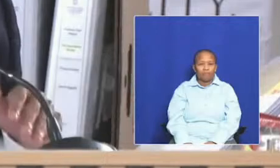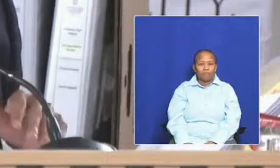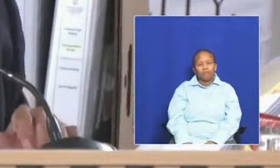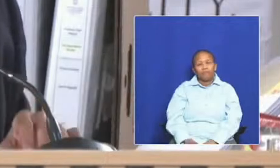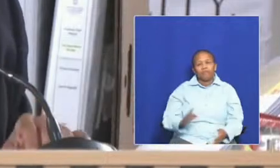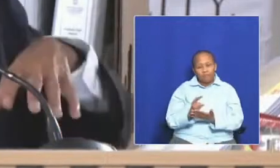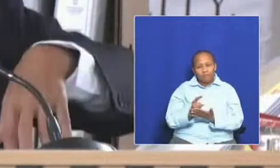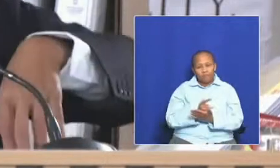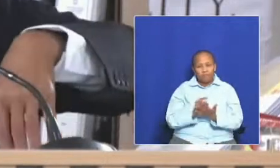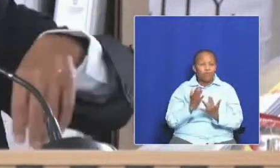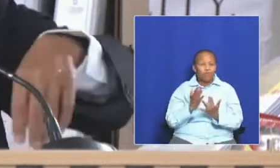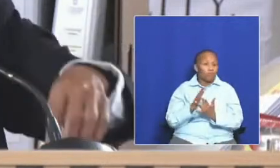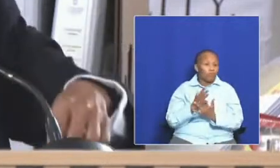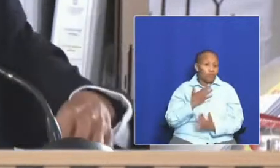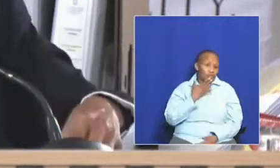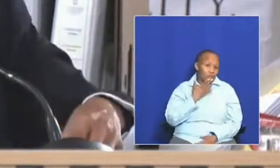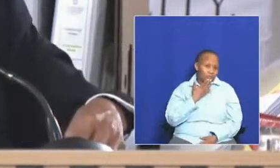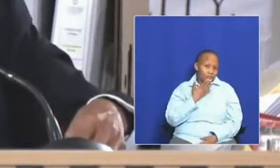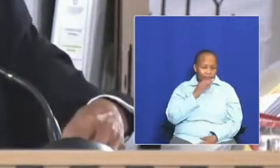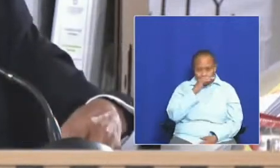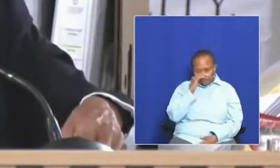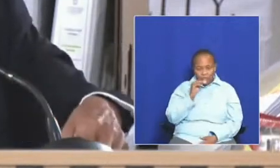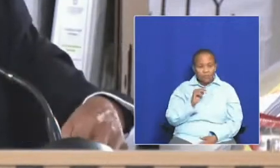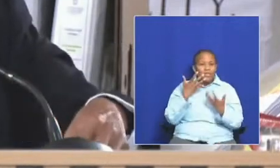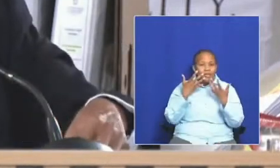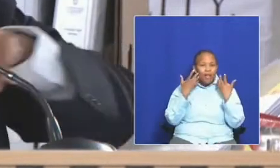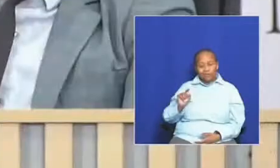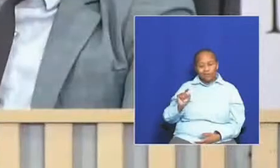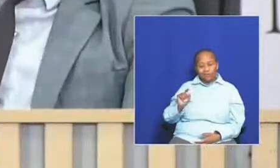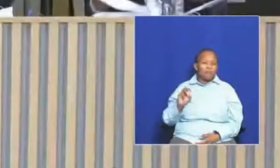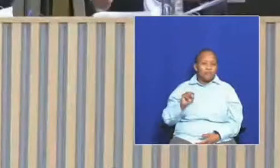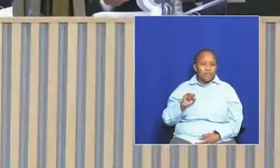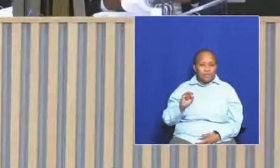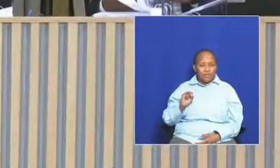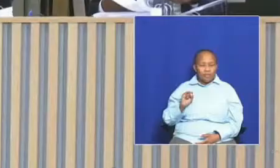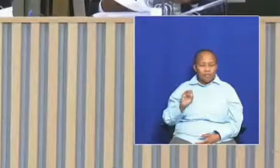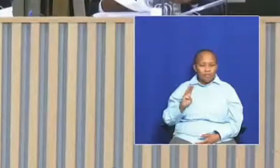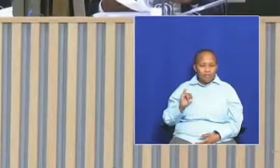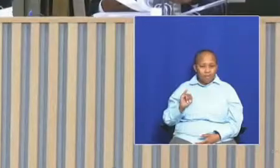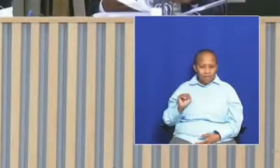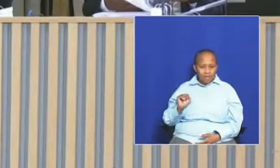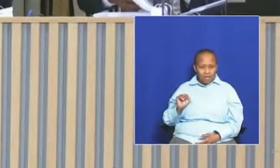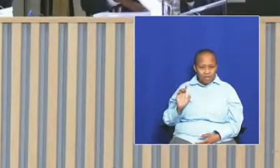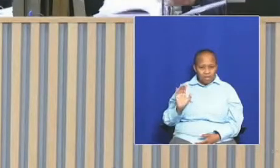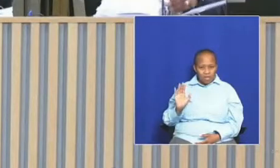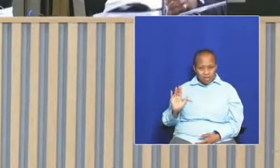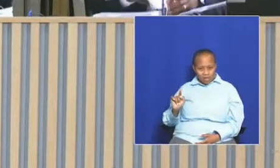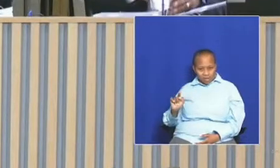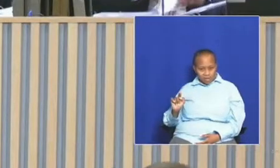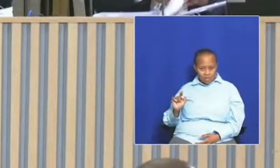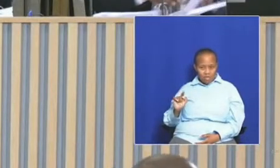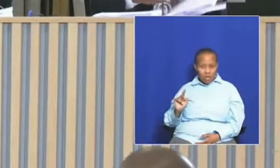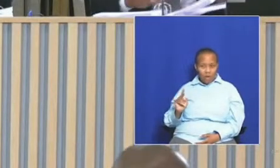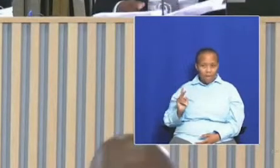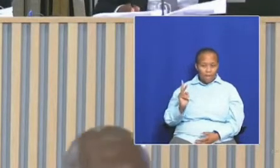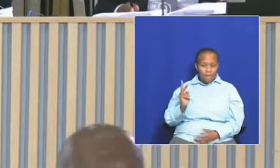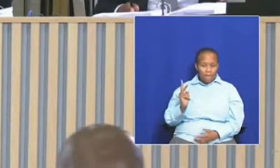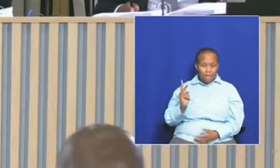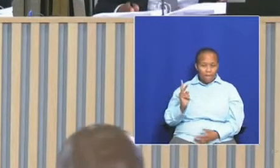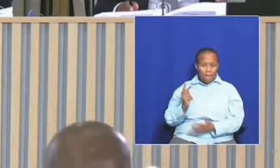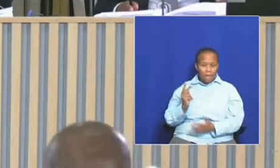and Mr. Msibi. Those are the downloaded chats. C417.